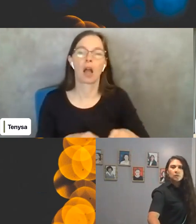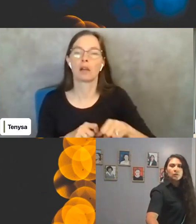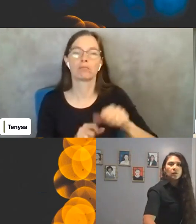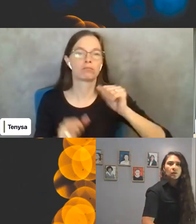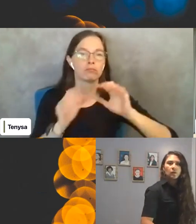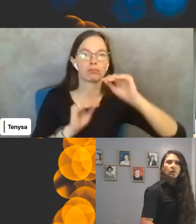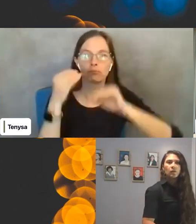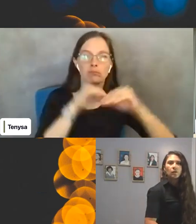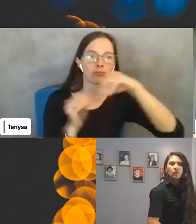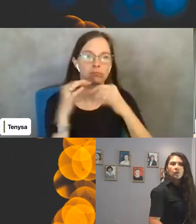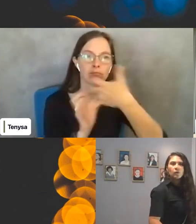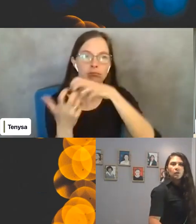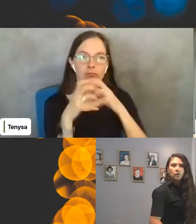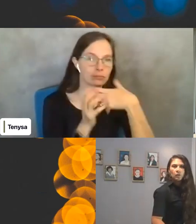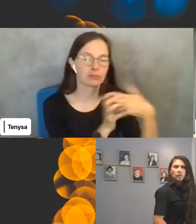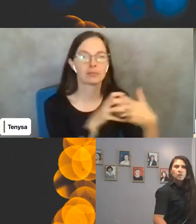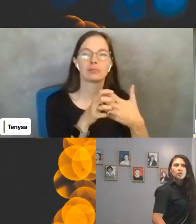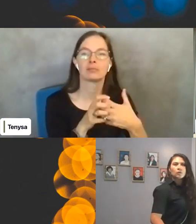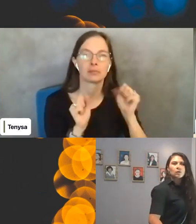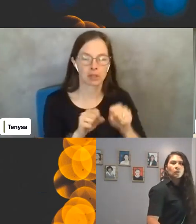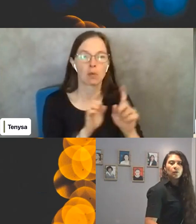and forth, back and forth, back and forth.